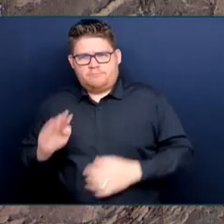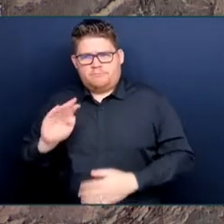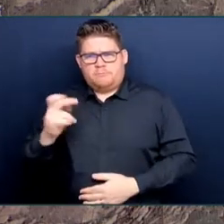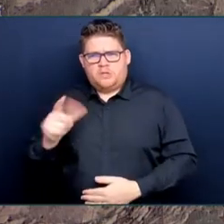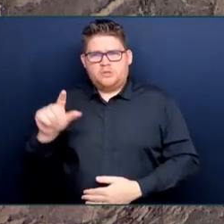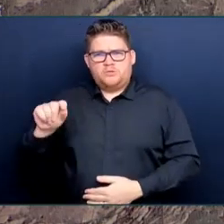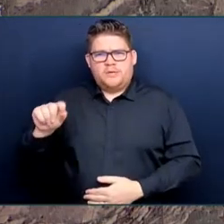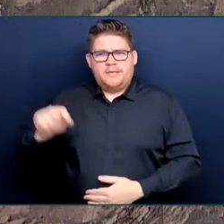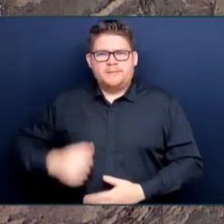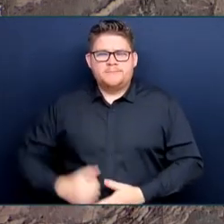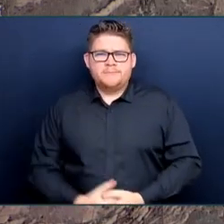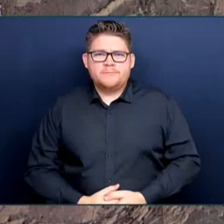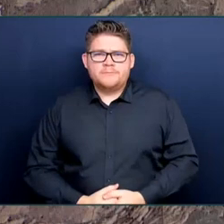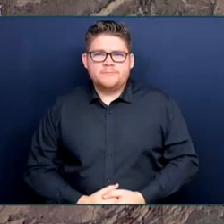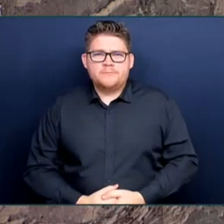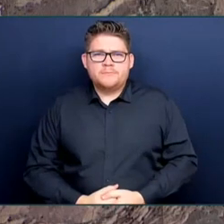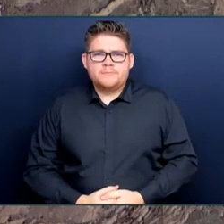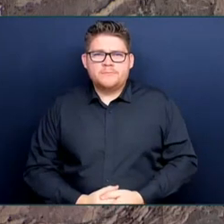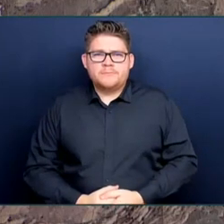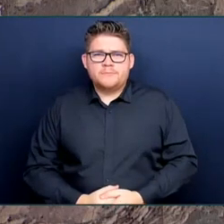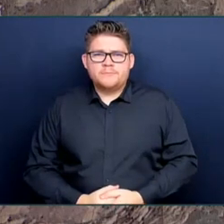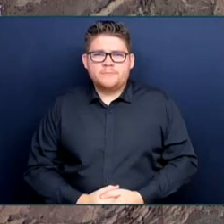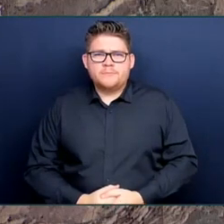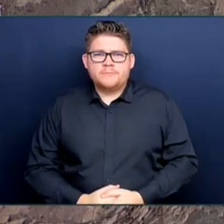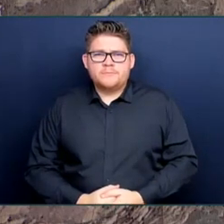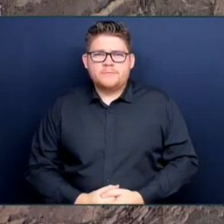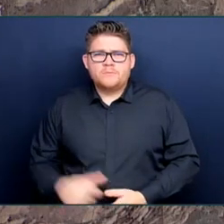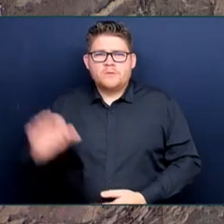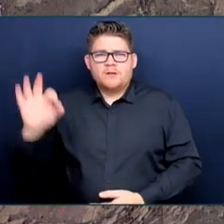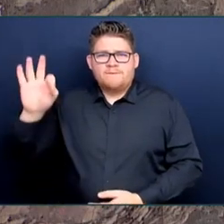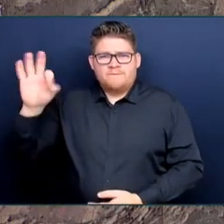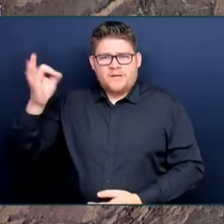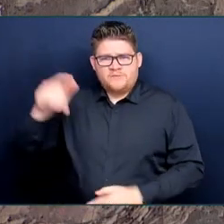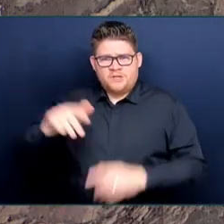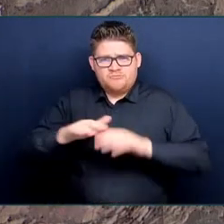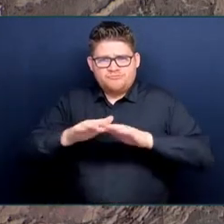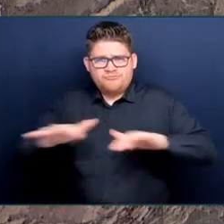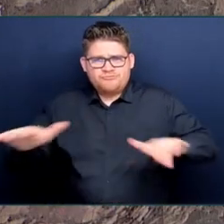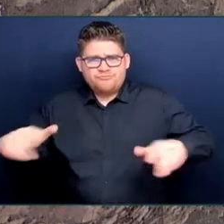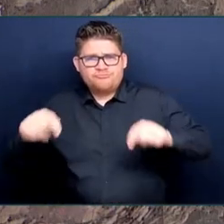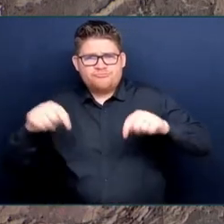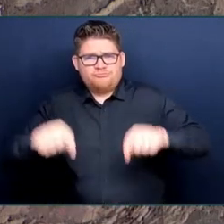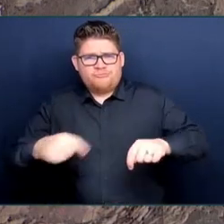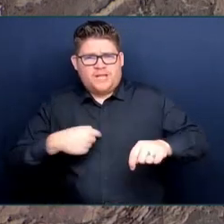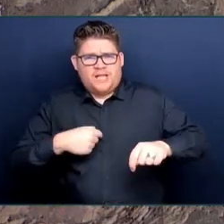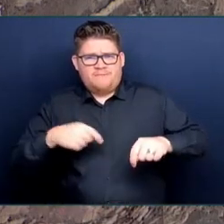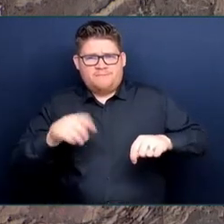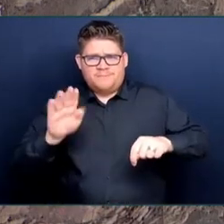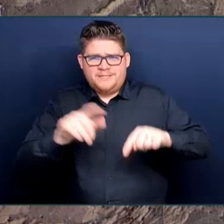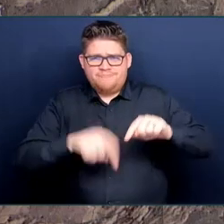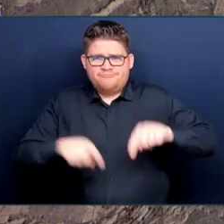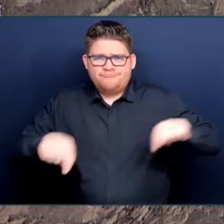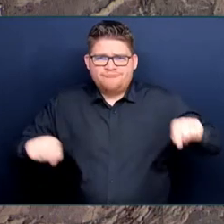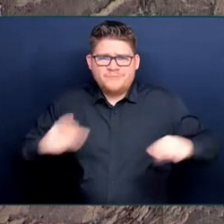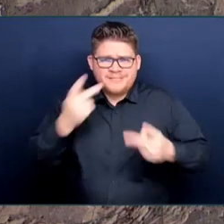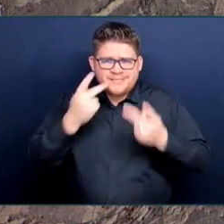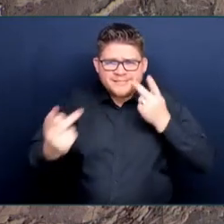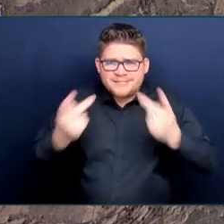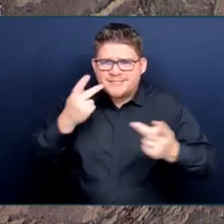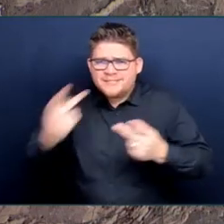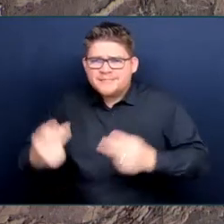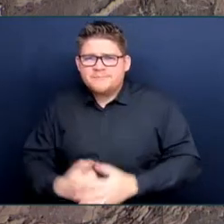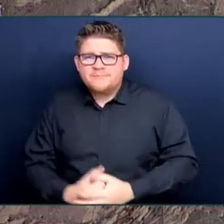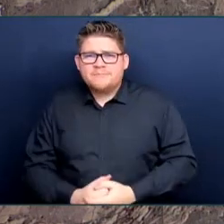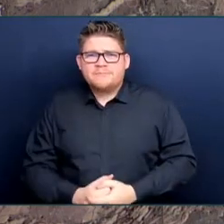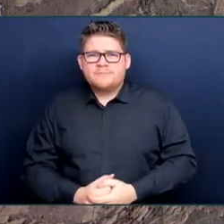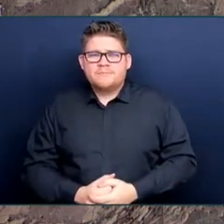and that Francophone diversity is very much reflected in this beautiful province of ours. The Francophonie from the British come from everywhere in the